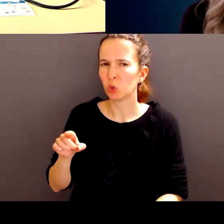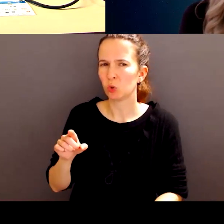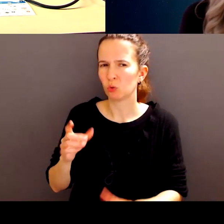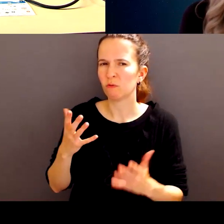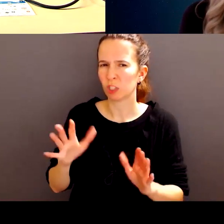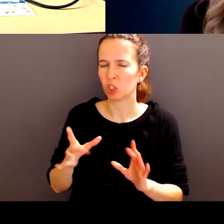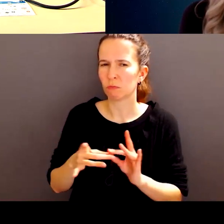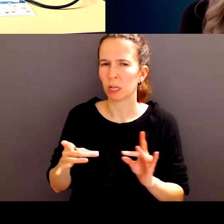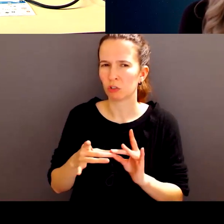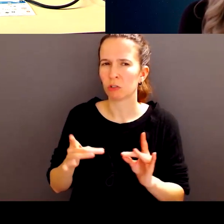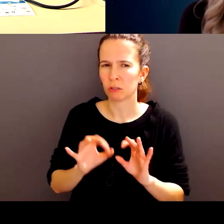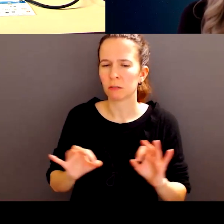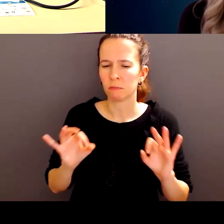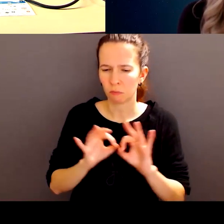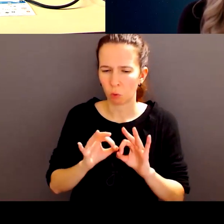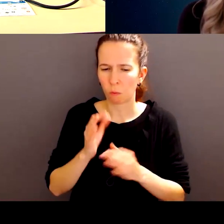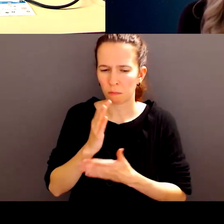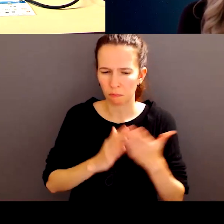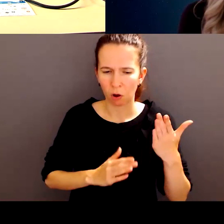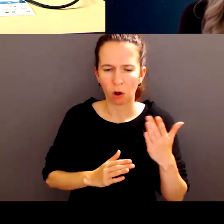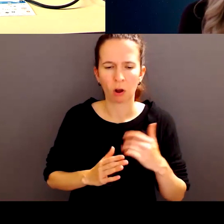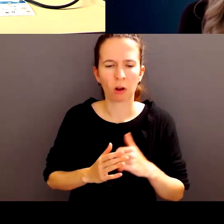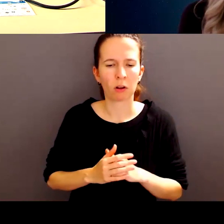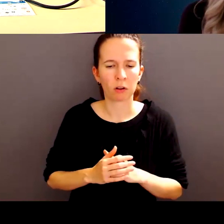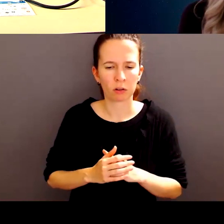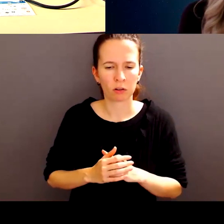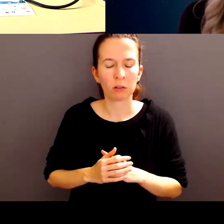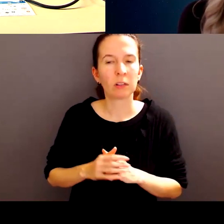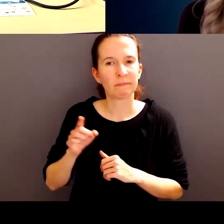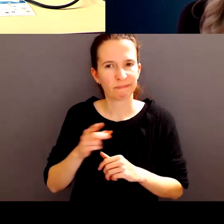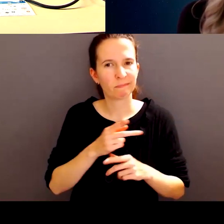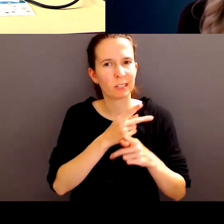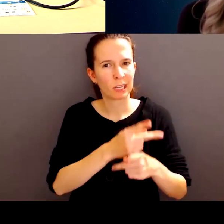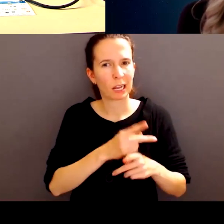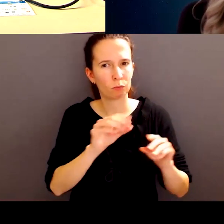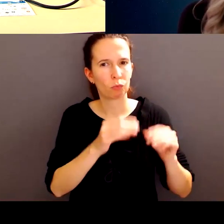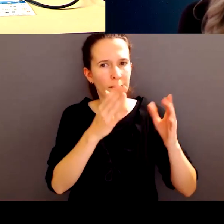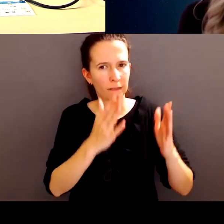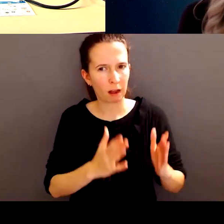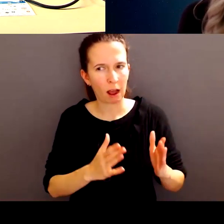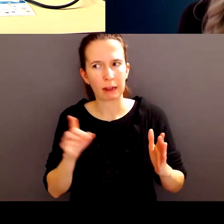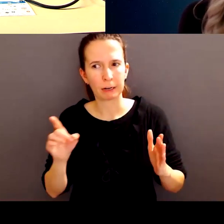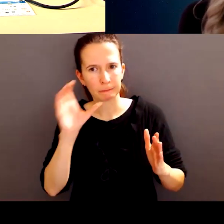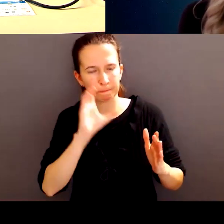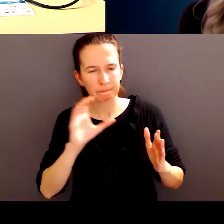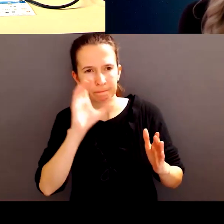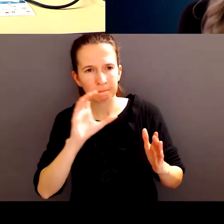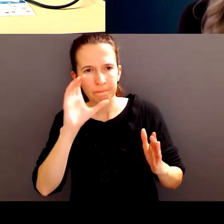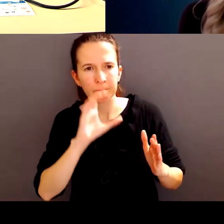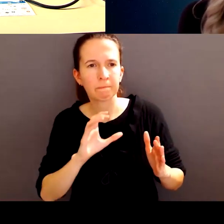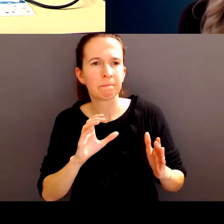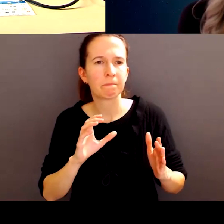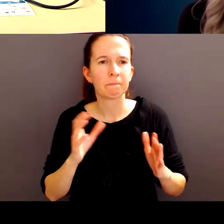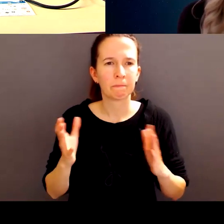part, the caregiver, the care providers, what they are looking for, and they try to, have the